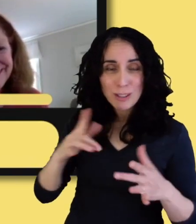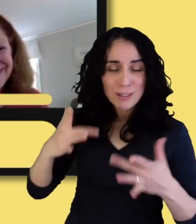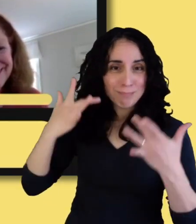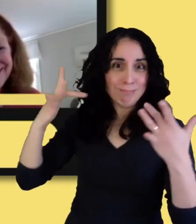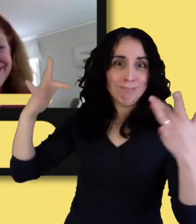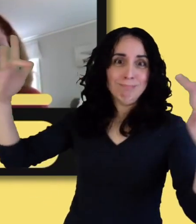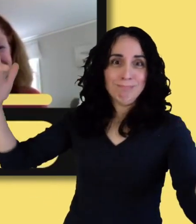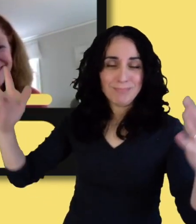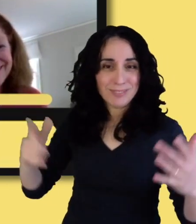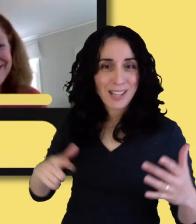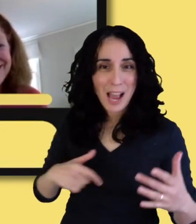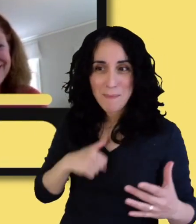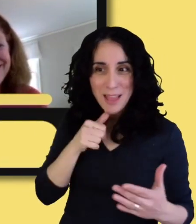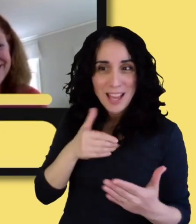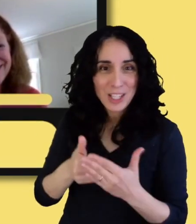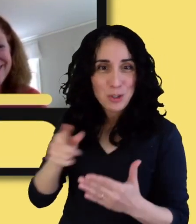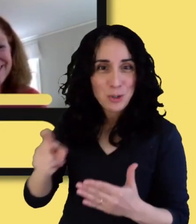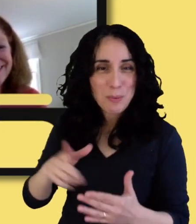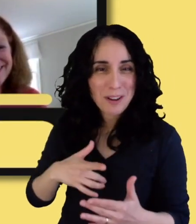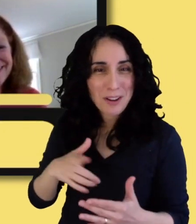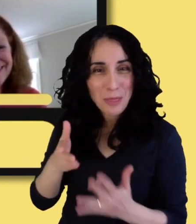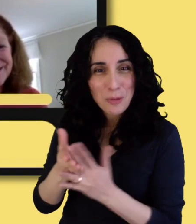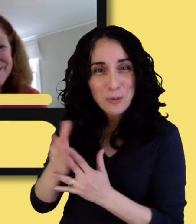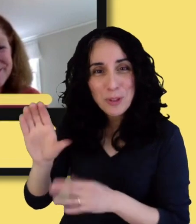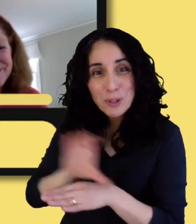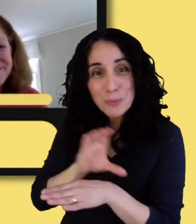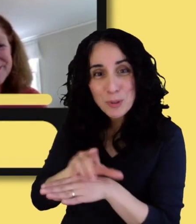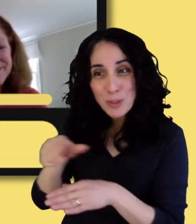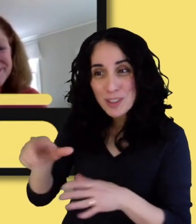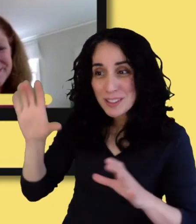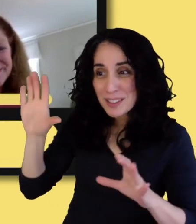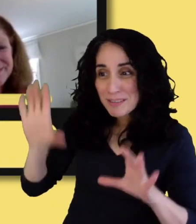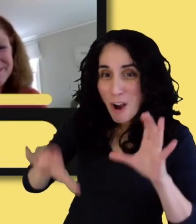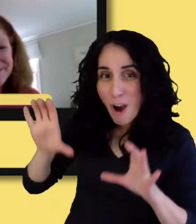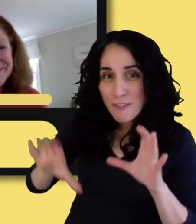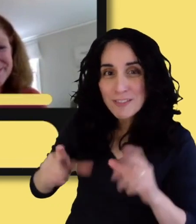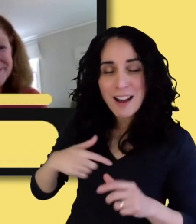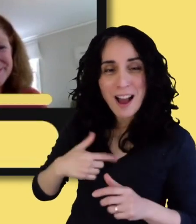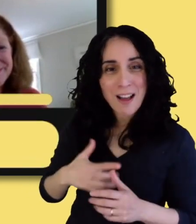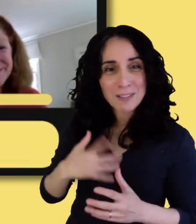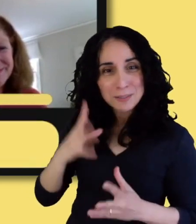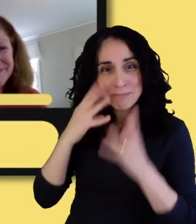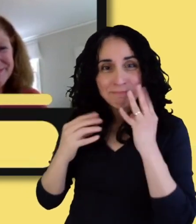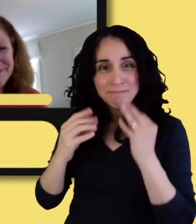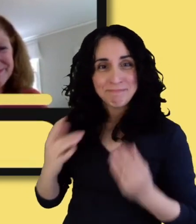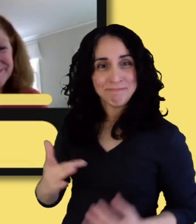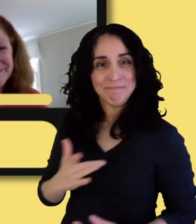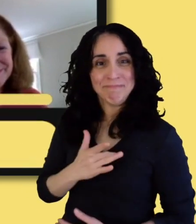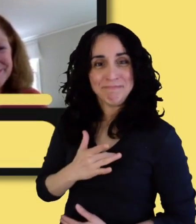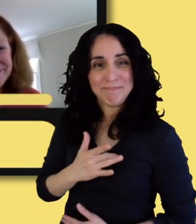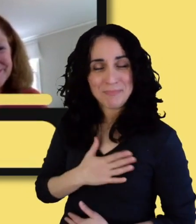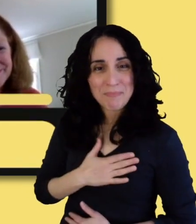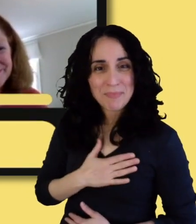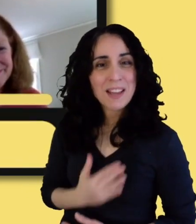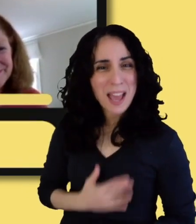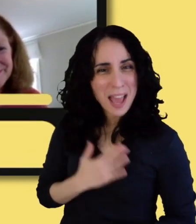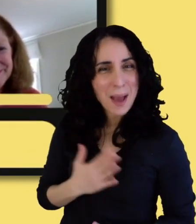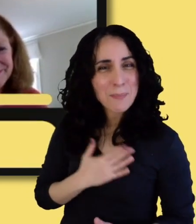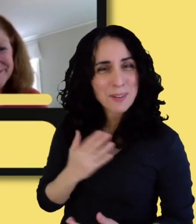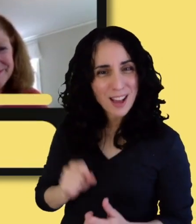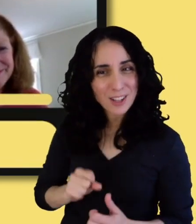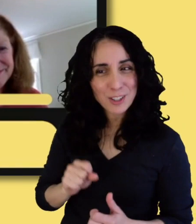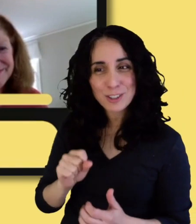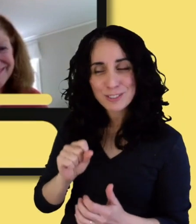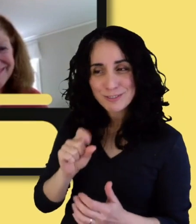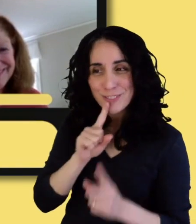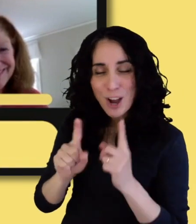I feel it through the computer and through this conversation that we're having. So I'm so happy that I was